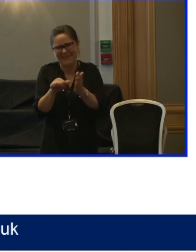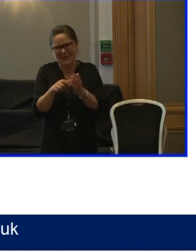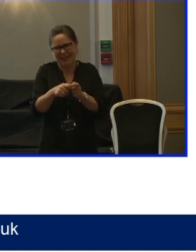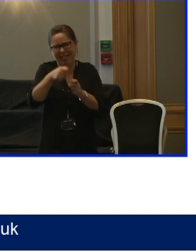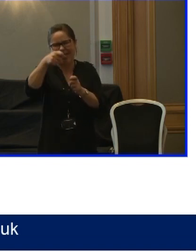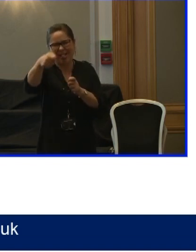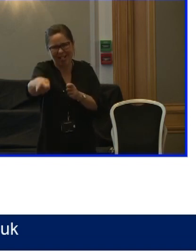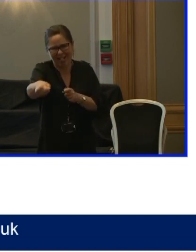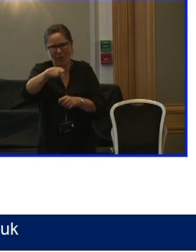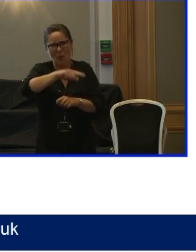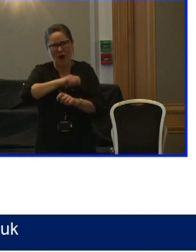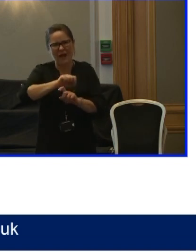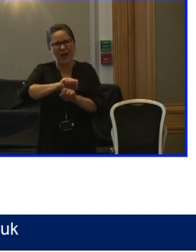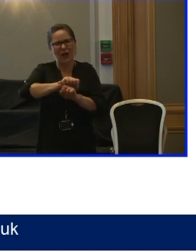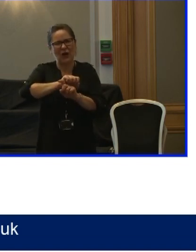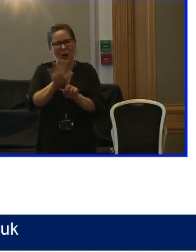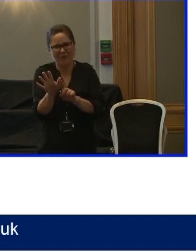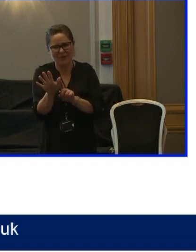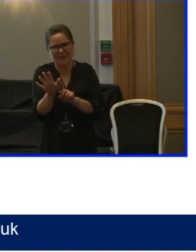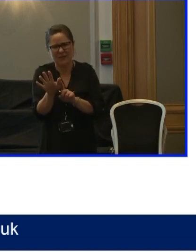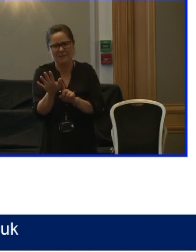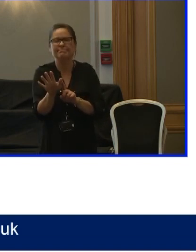And how can people get involved with Retina UK?